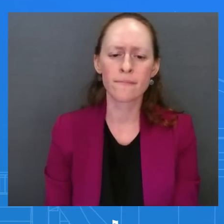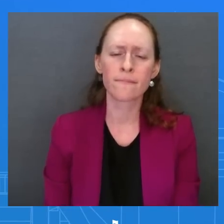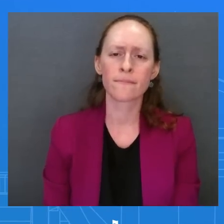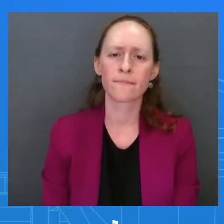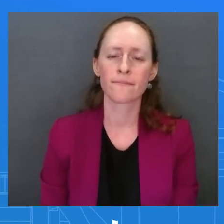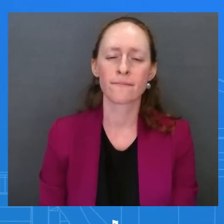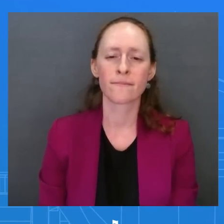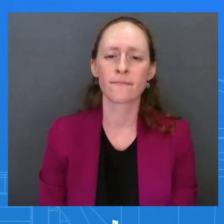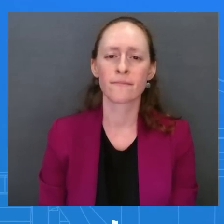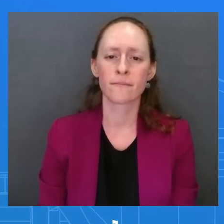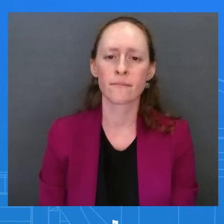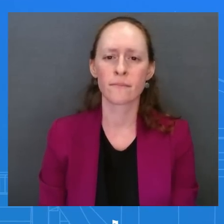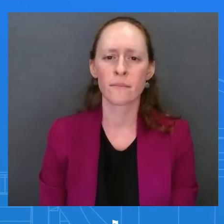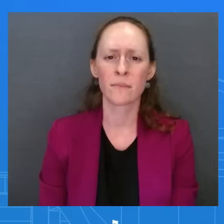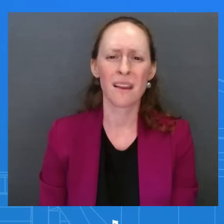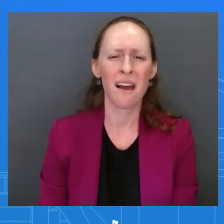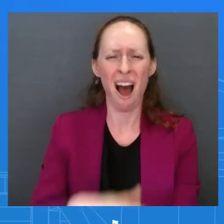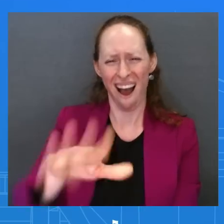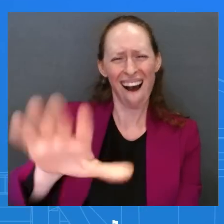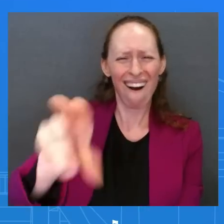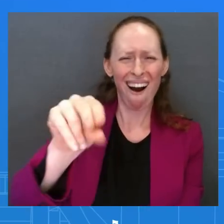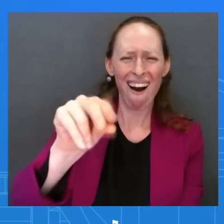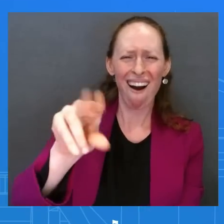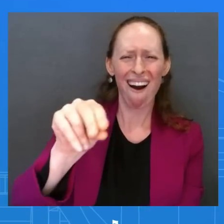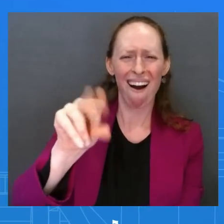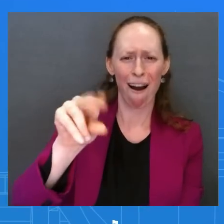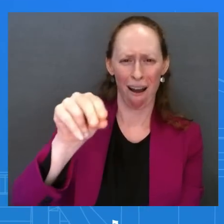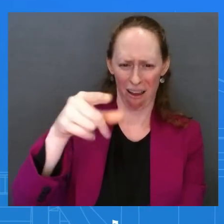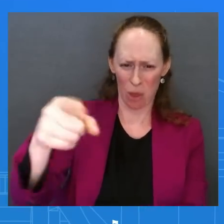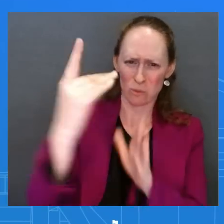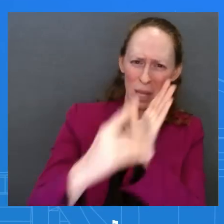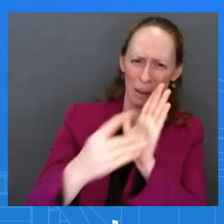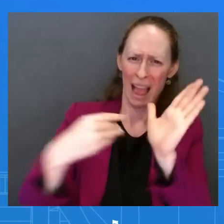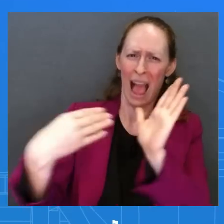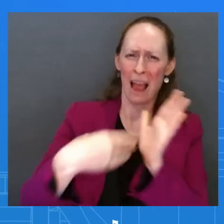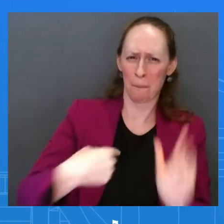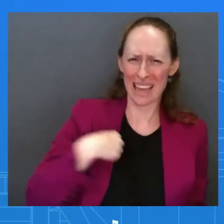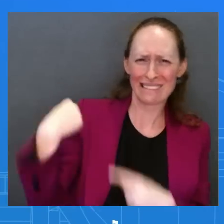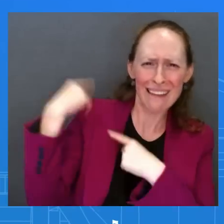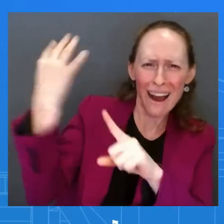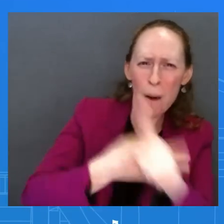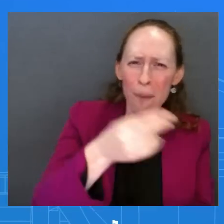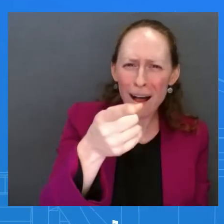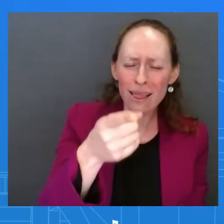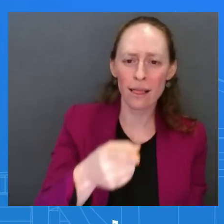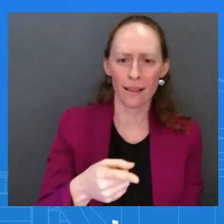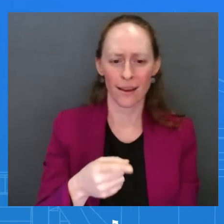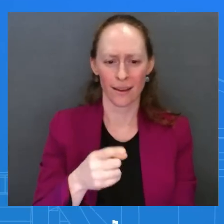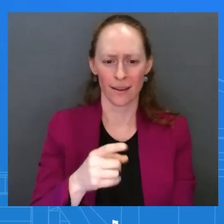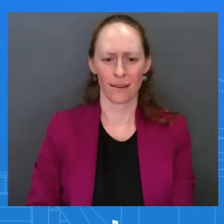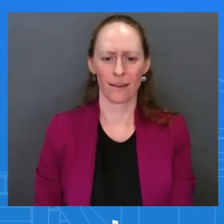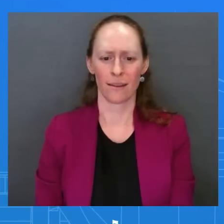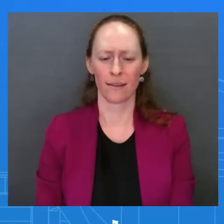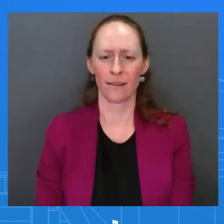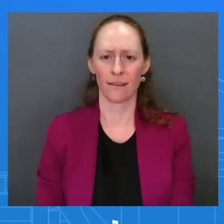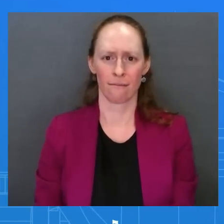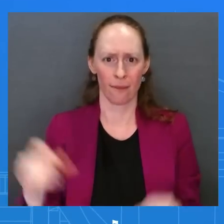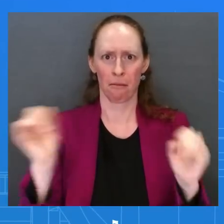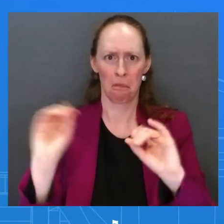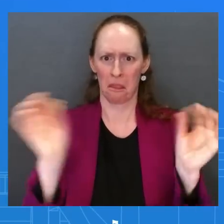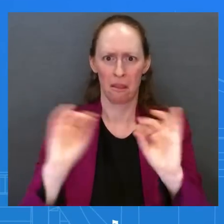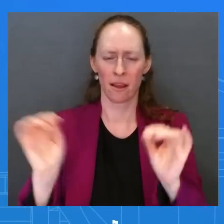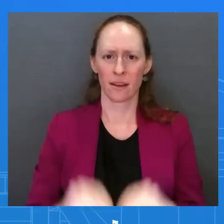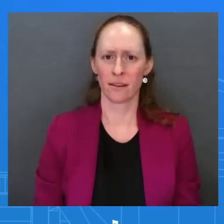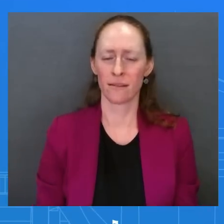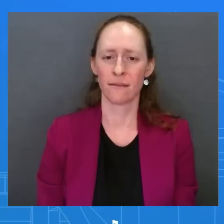Stop. How is she discriminating against you? No, she called on you. She just gave you a few questions. I just need a question in 9 months. Just ask a question.